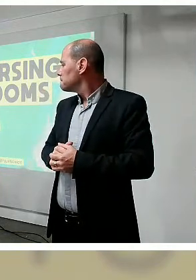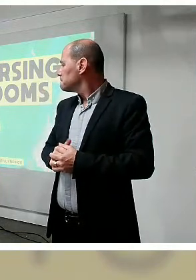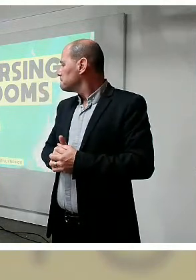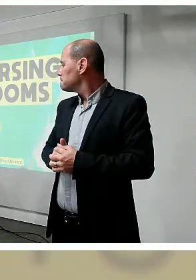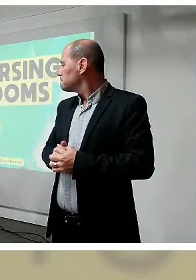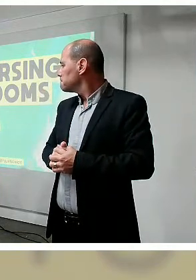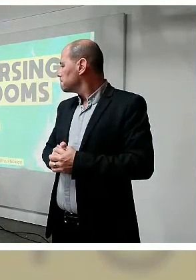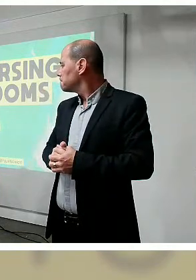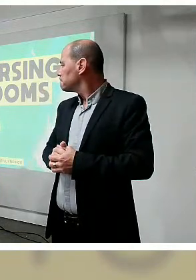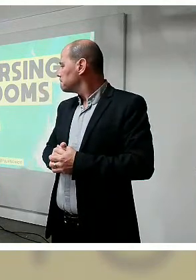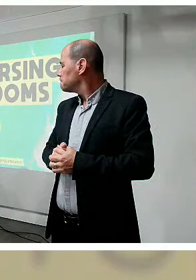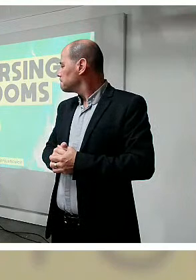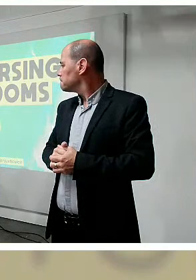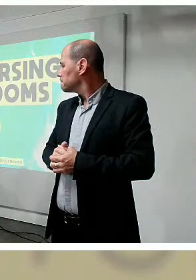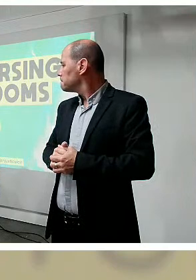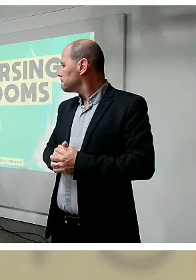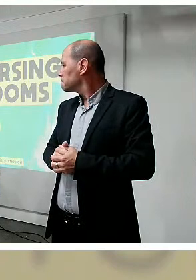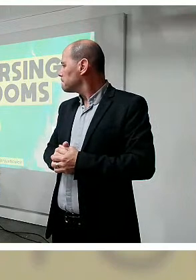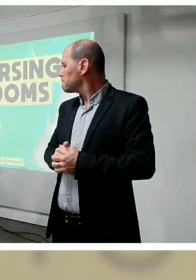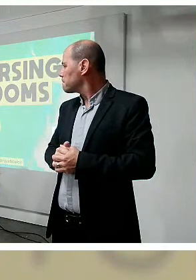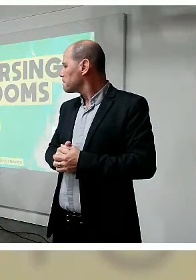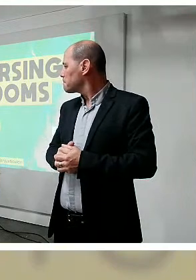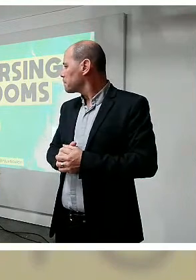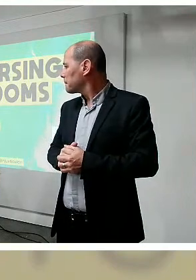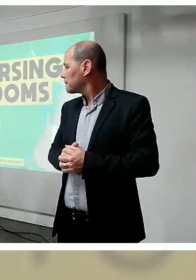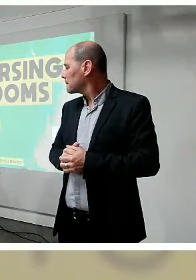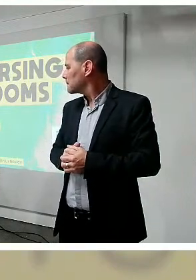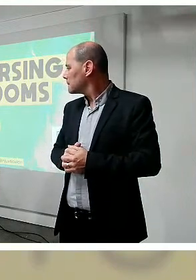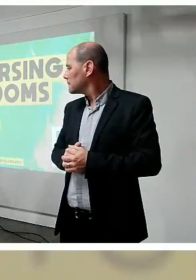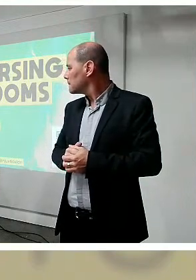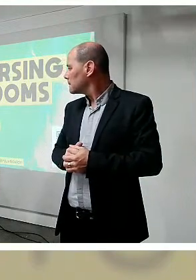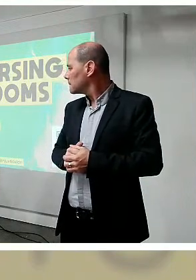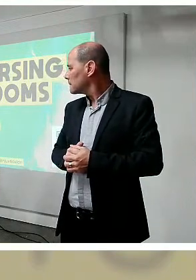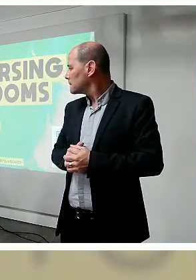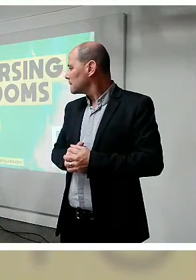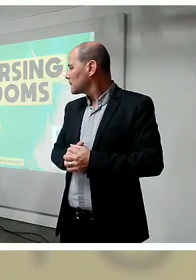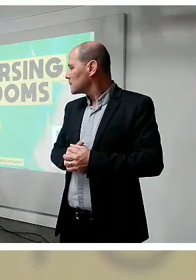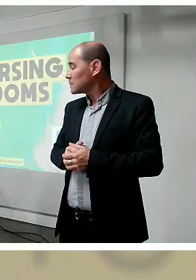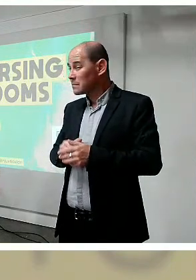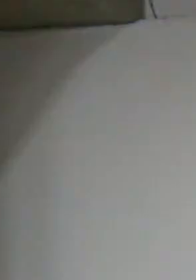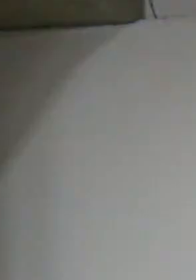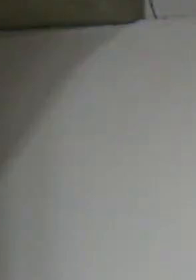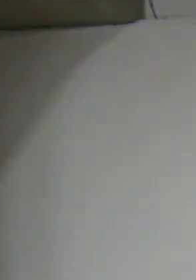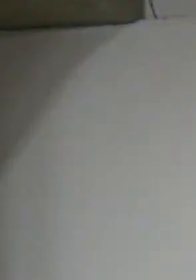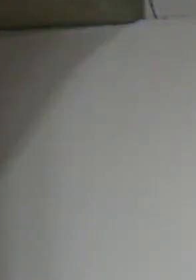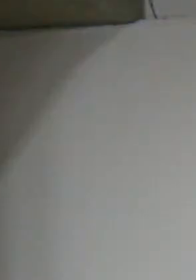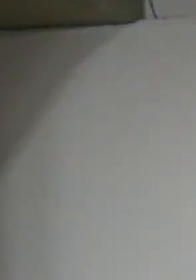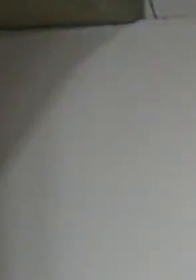And so one of the, I'm trying to come to the second part of the question.